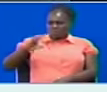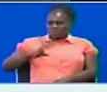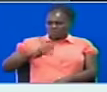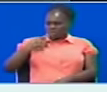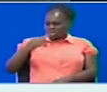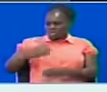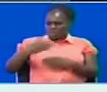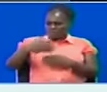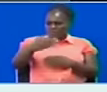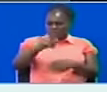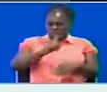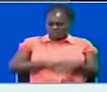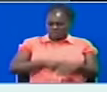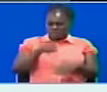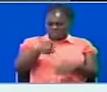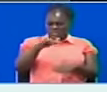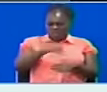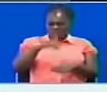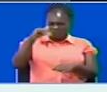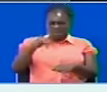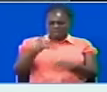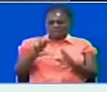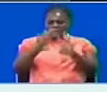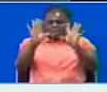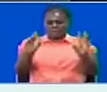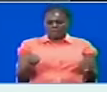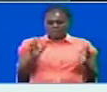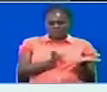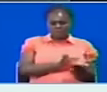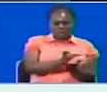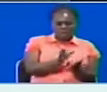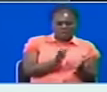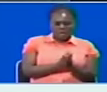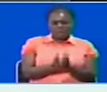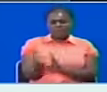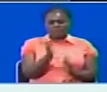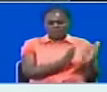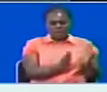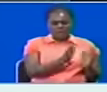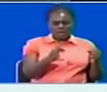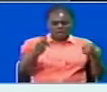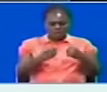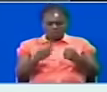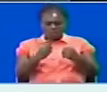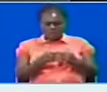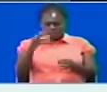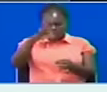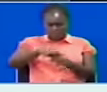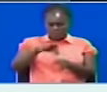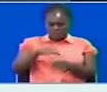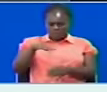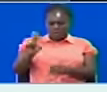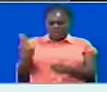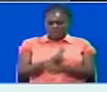voter registration timelines further would affect its budgetary allocations and preparations for the August poll, saying it has